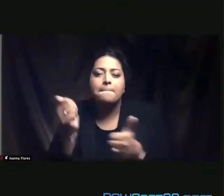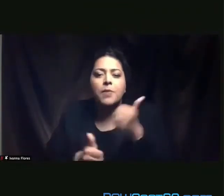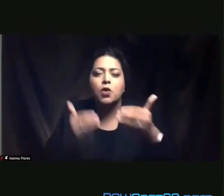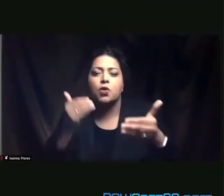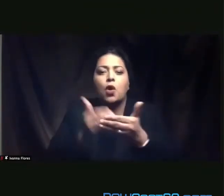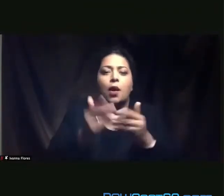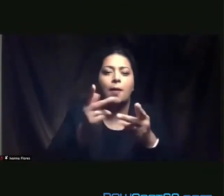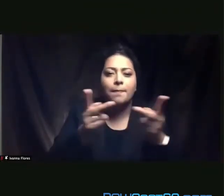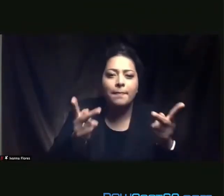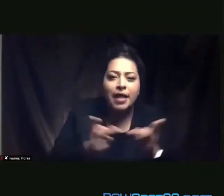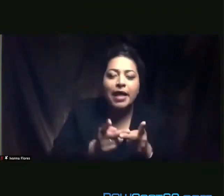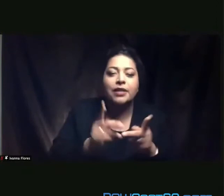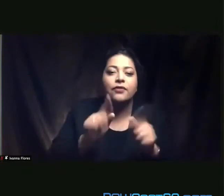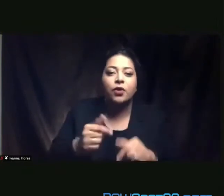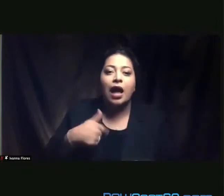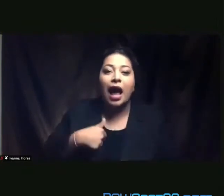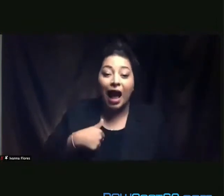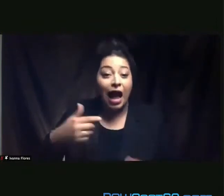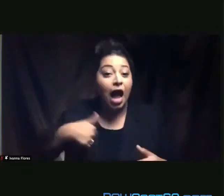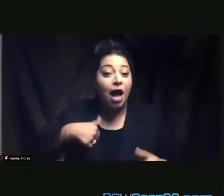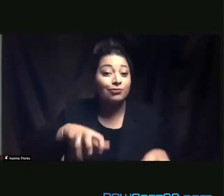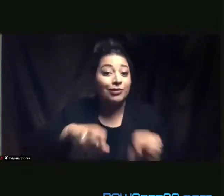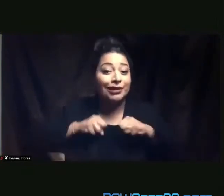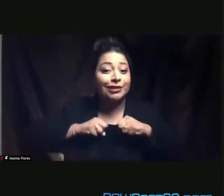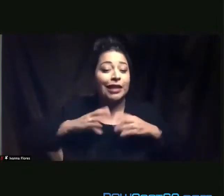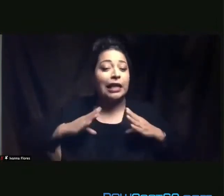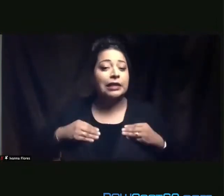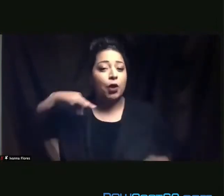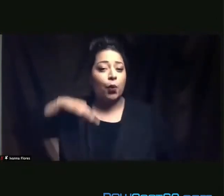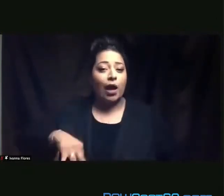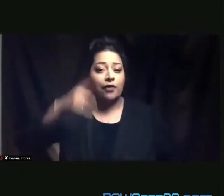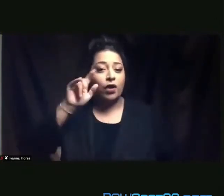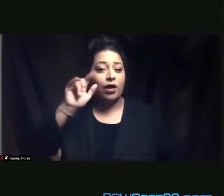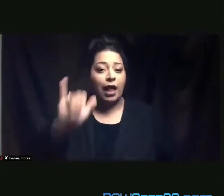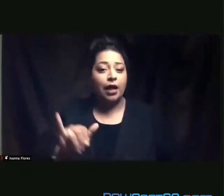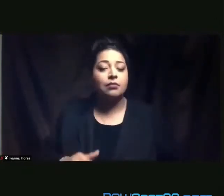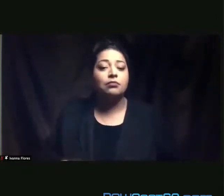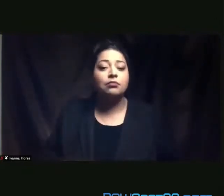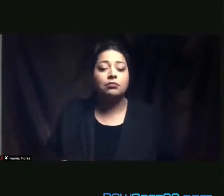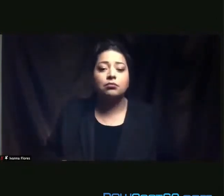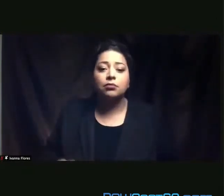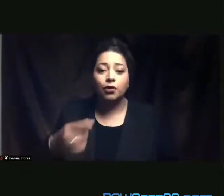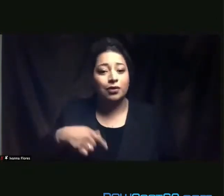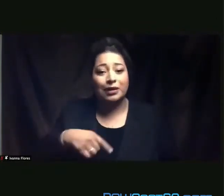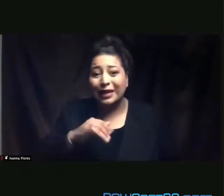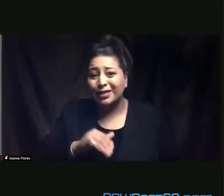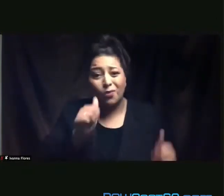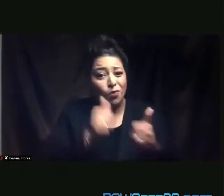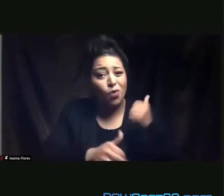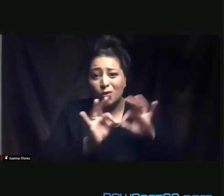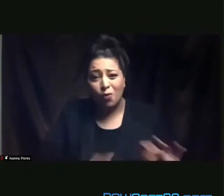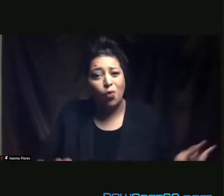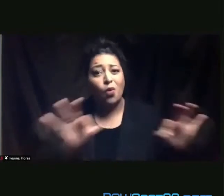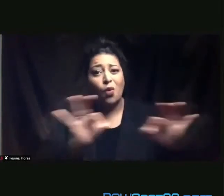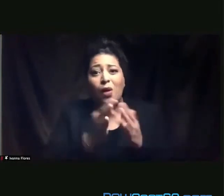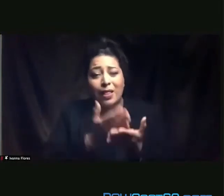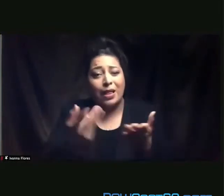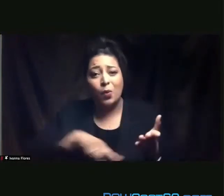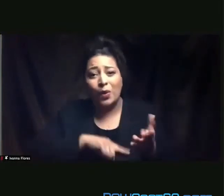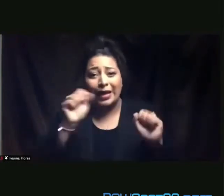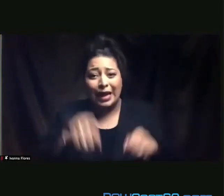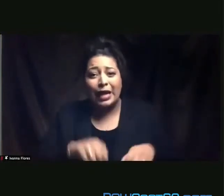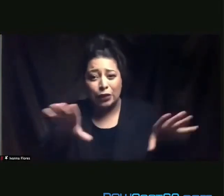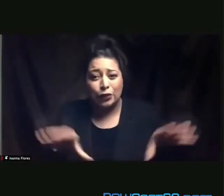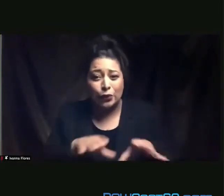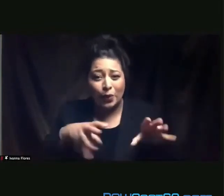taking credit for getting all of them out to vote. But getting out to vote is the most important thing that we can do. And that form